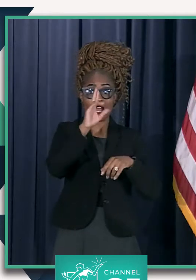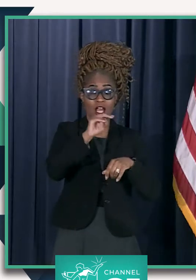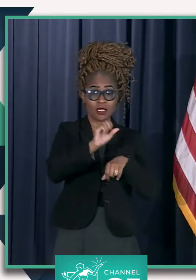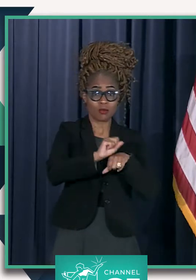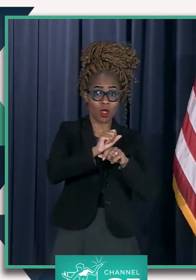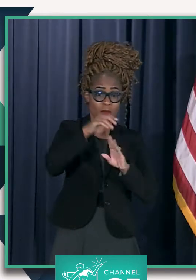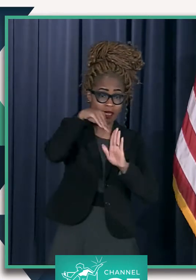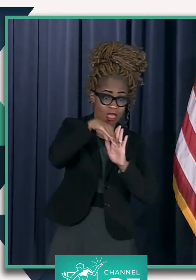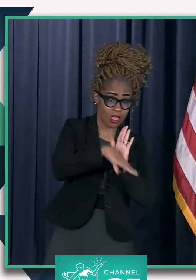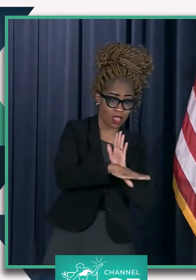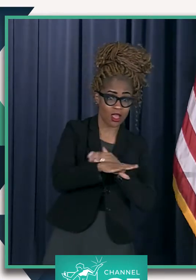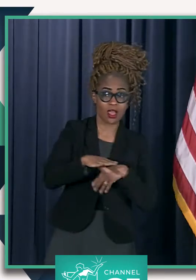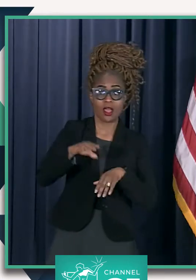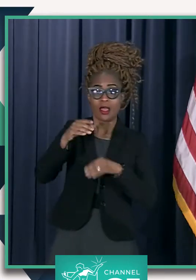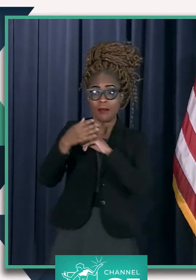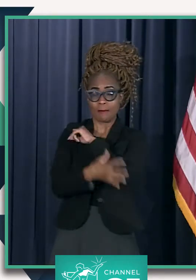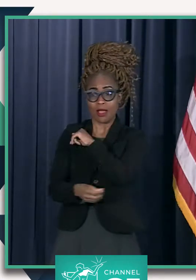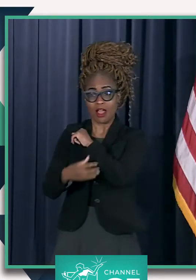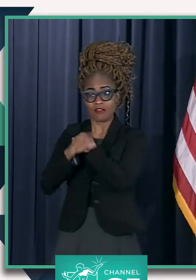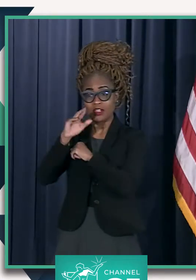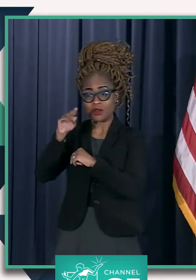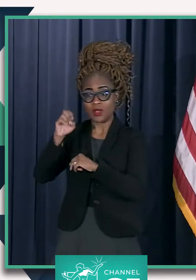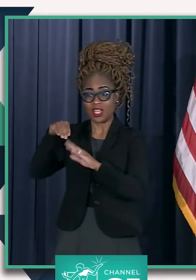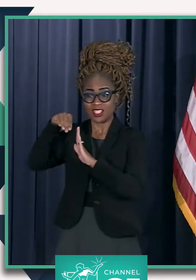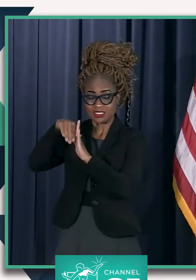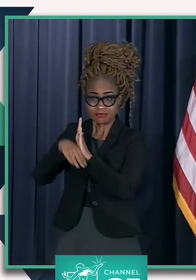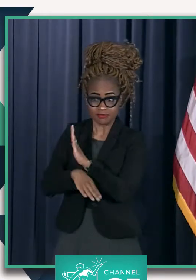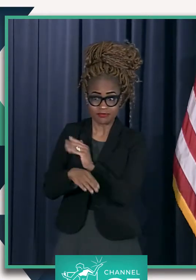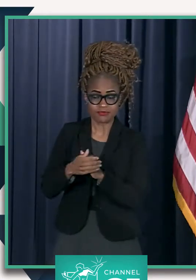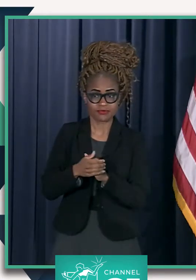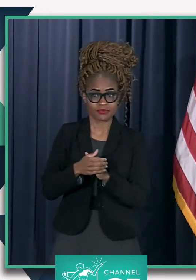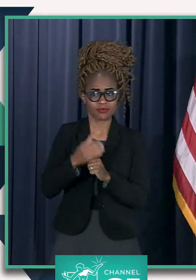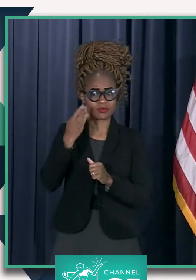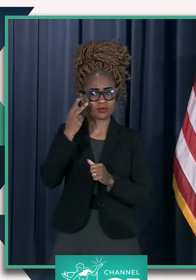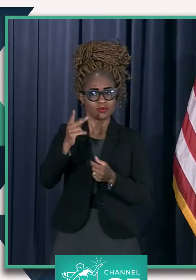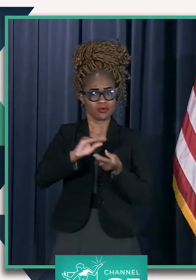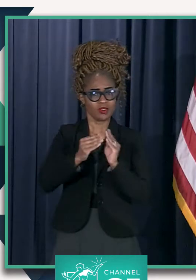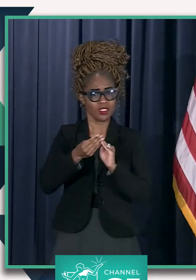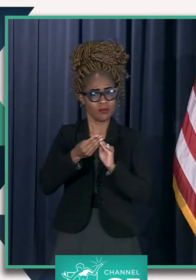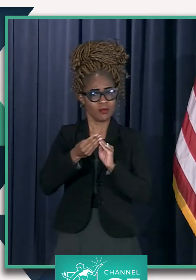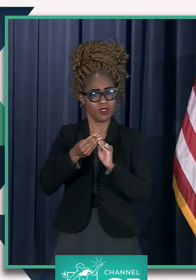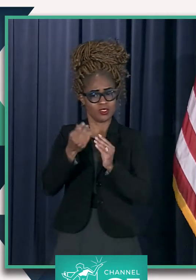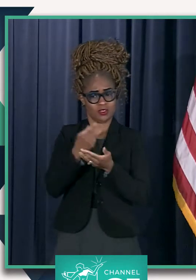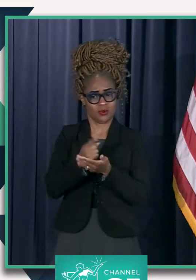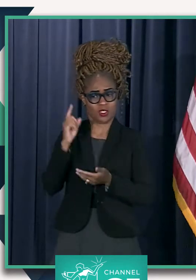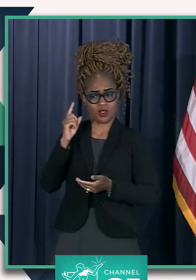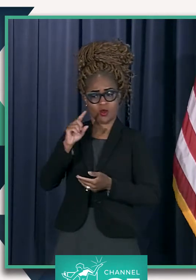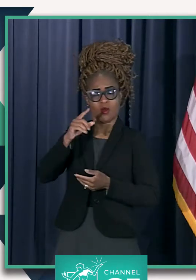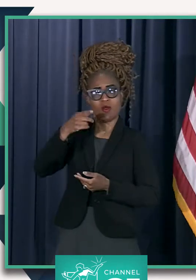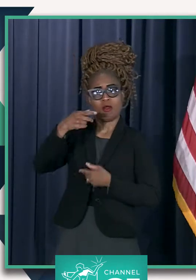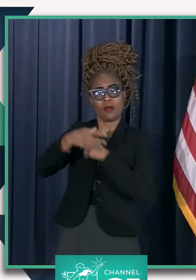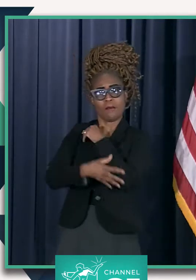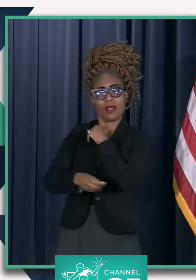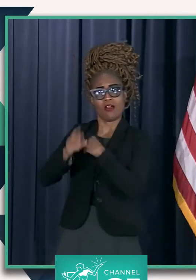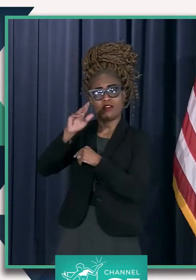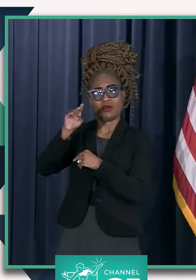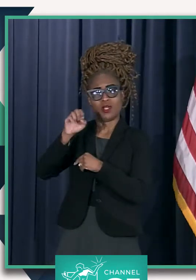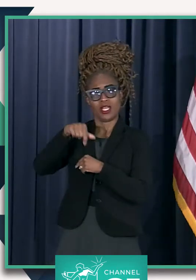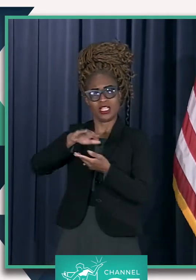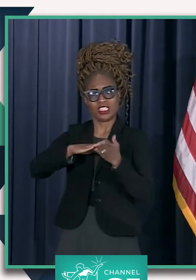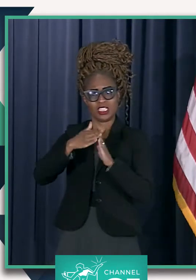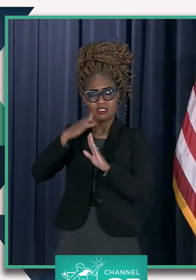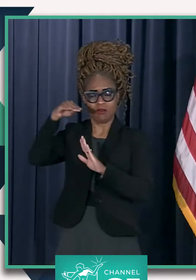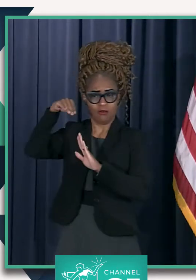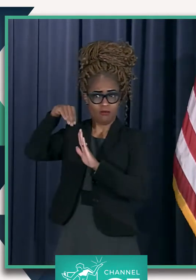rate down. And you saw the numbers that came out a week ago. The poverty rate in the city has dropped dramatically over the last